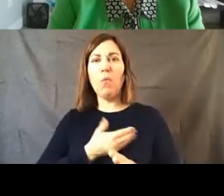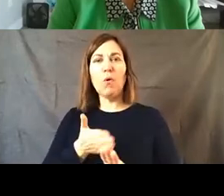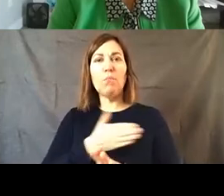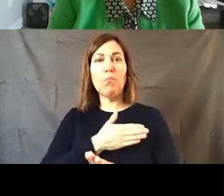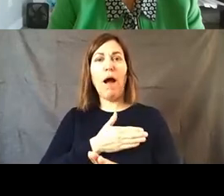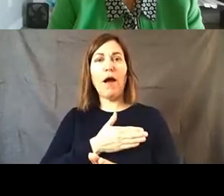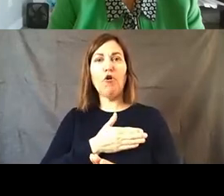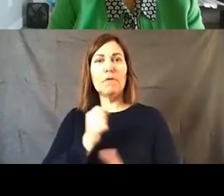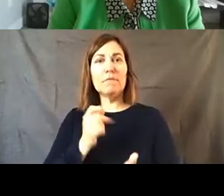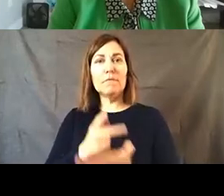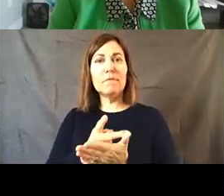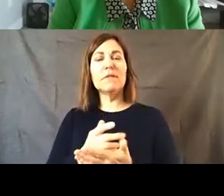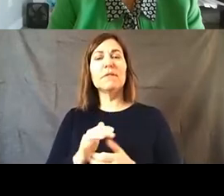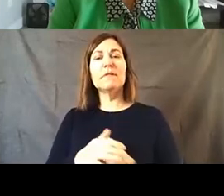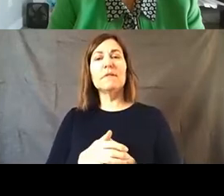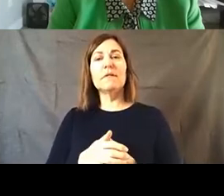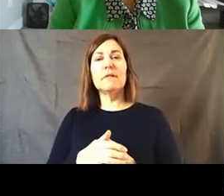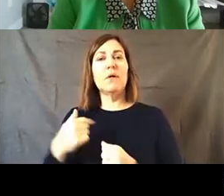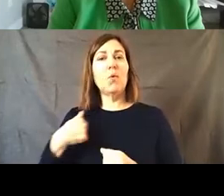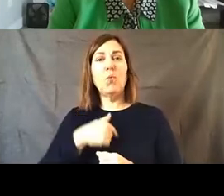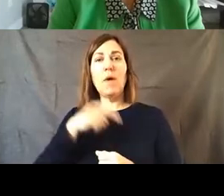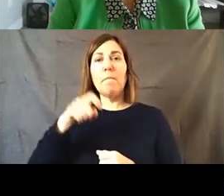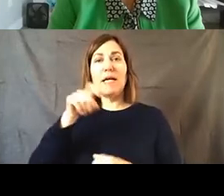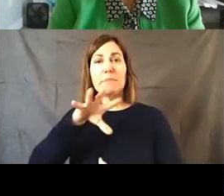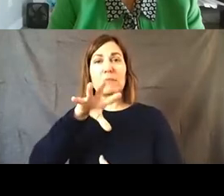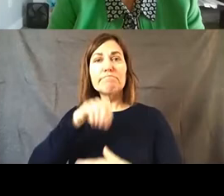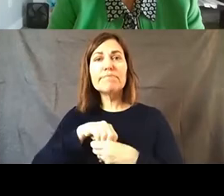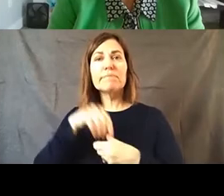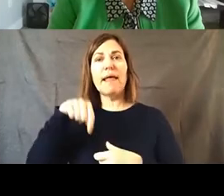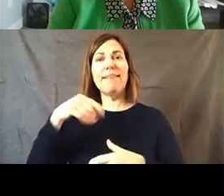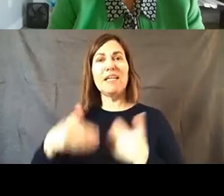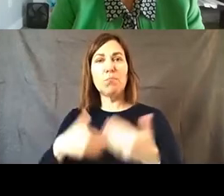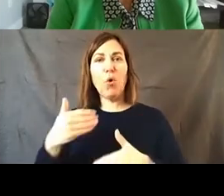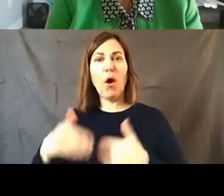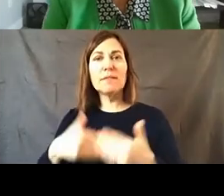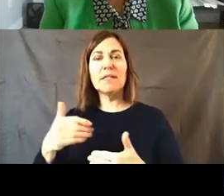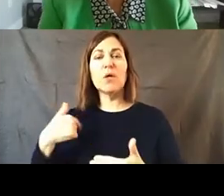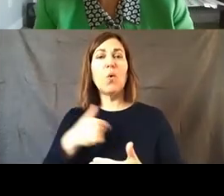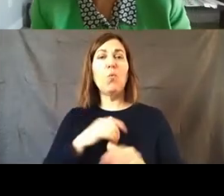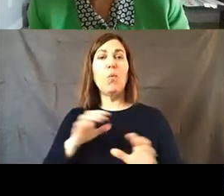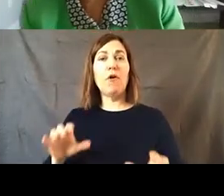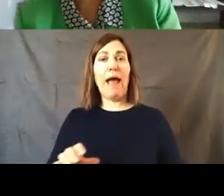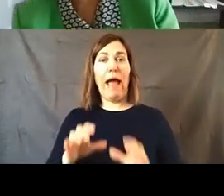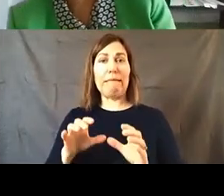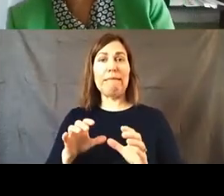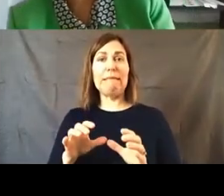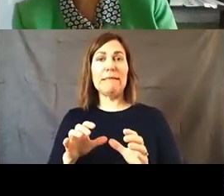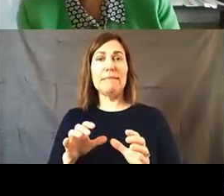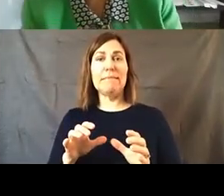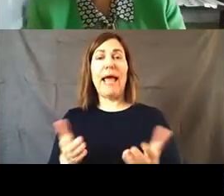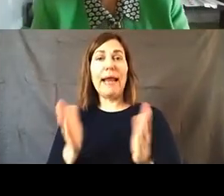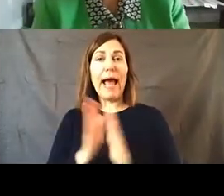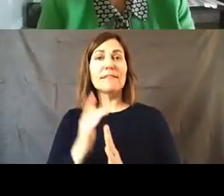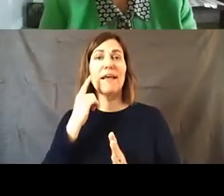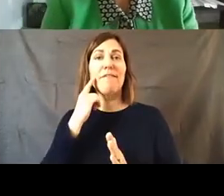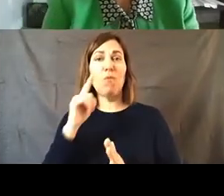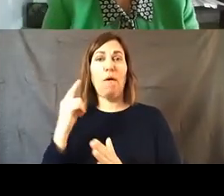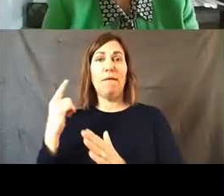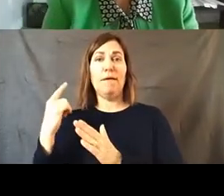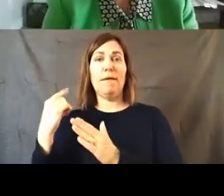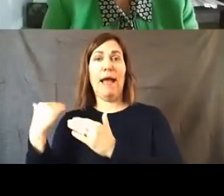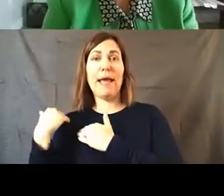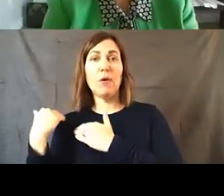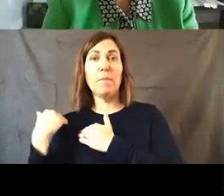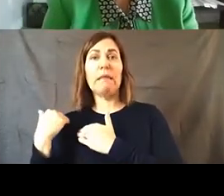We must be engaged in these processes. We are asking for accountability. Accountability must